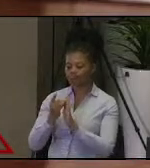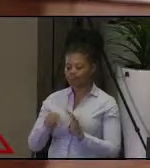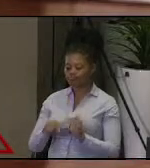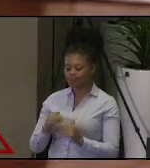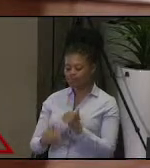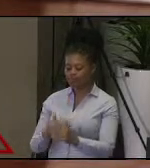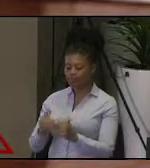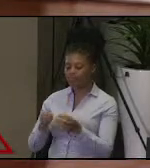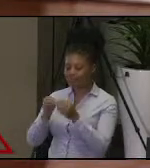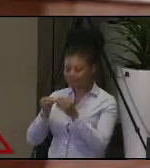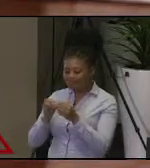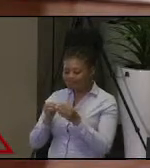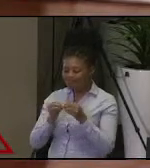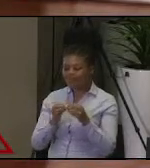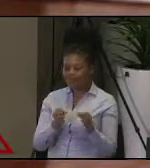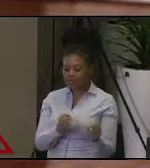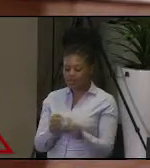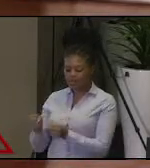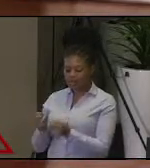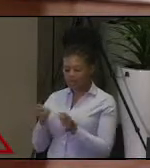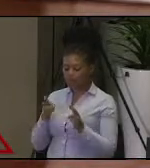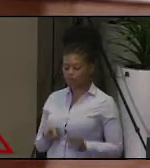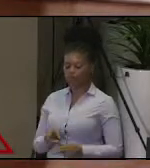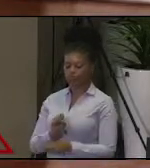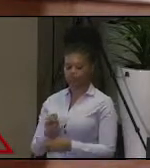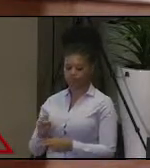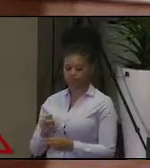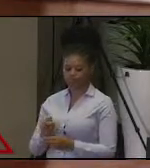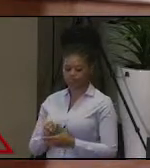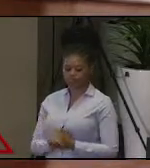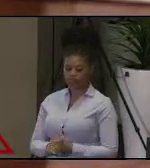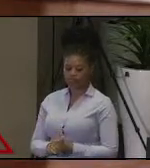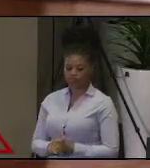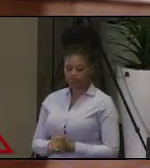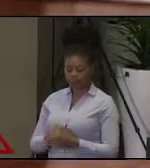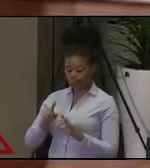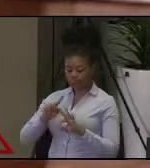process of creating sustainable human settlements. Thirdly, during the July